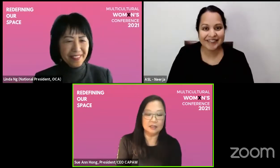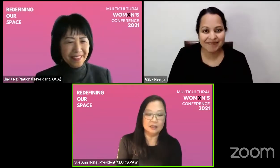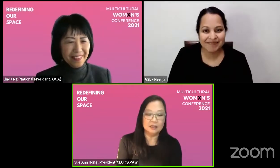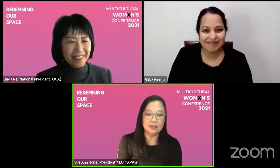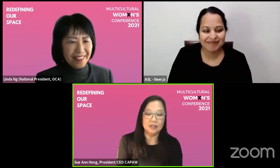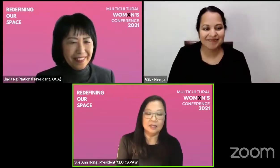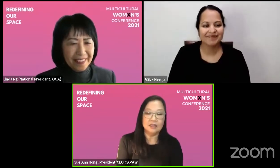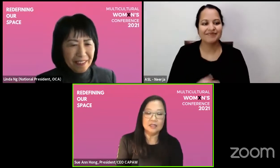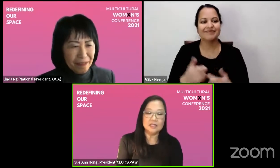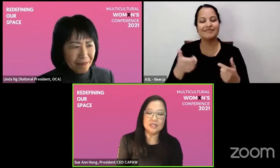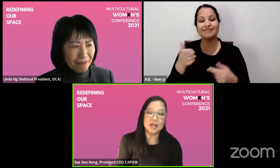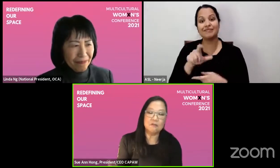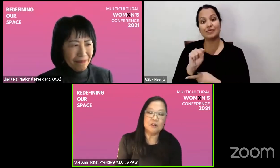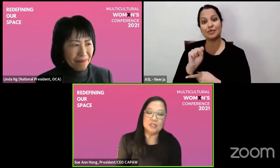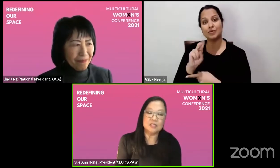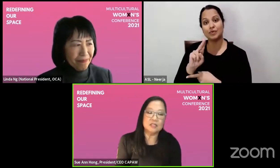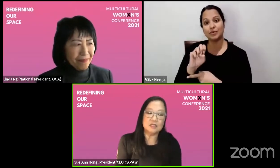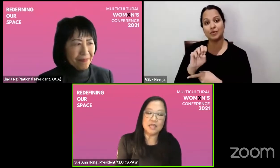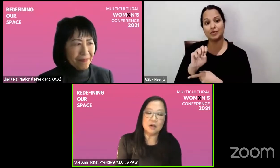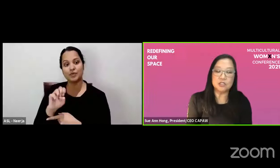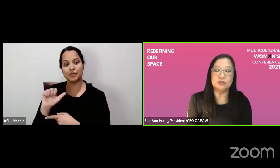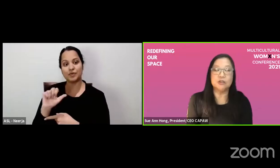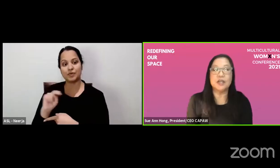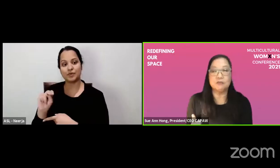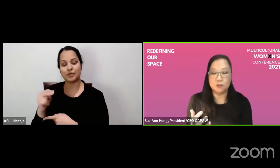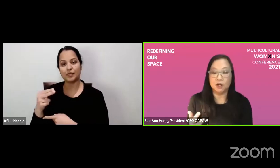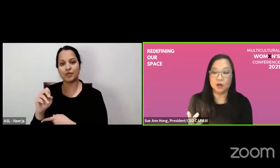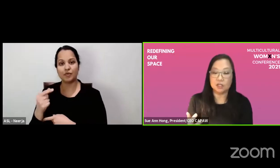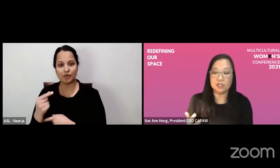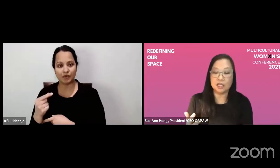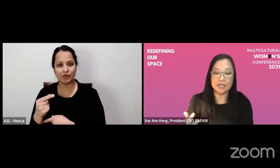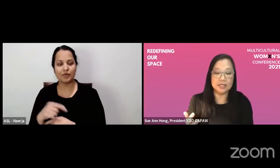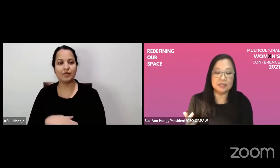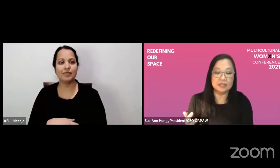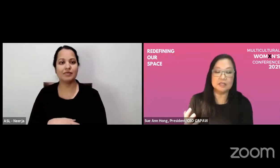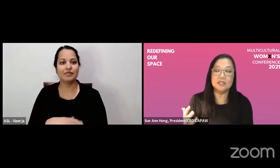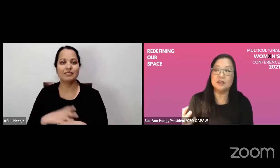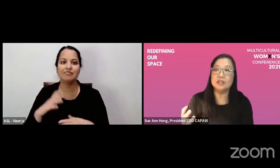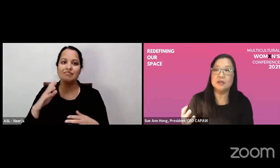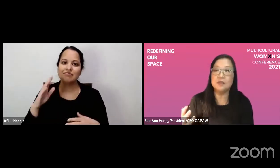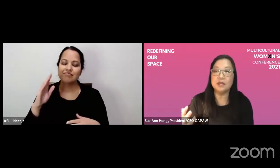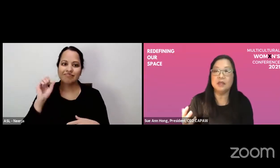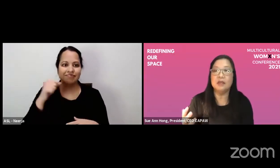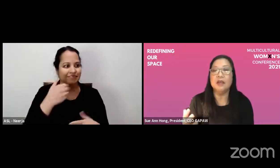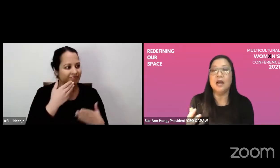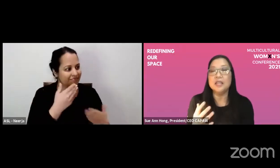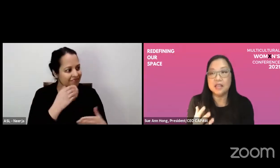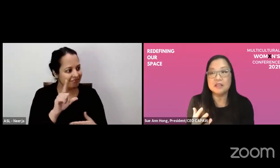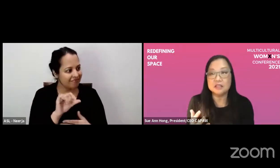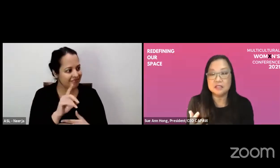Linda. This is a conference that was created from our hearts. And I think the steering committee,